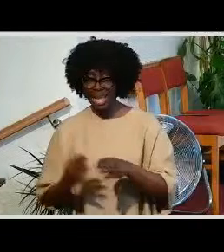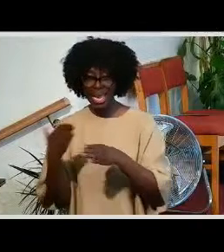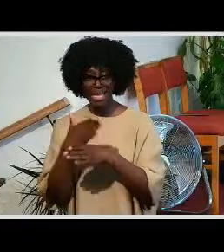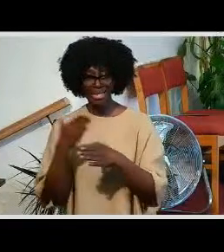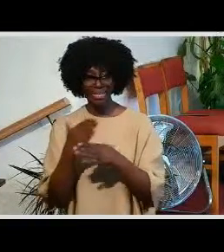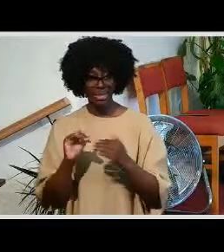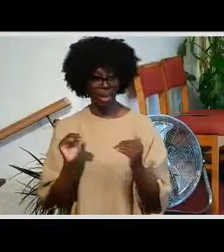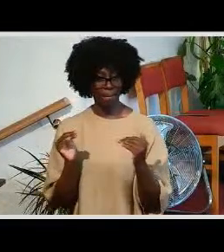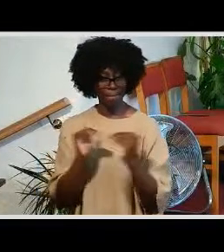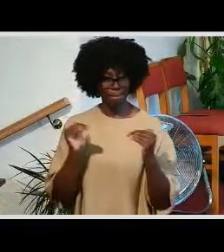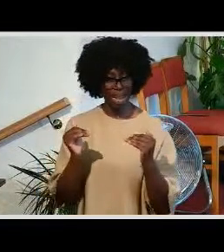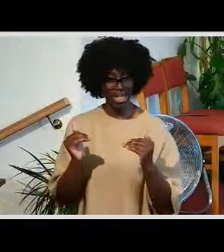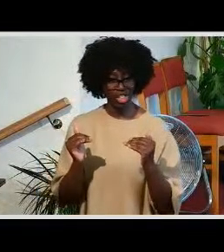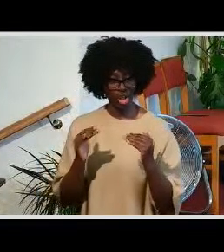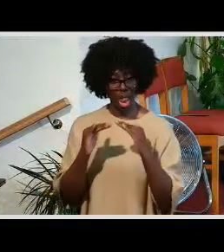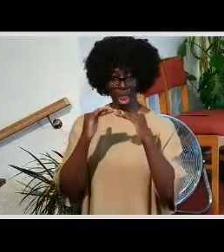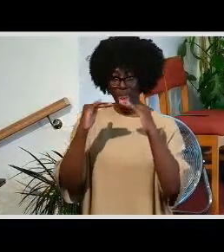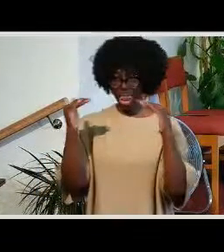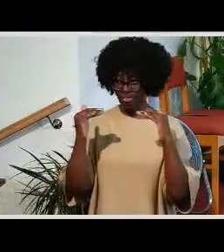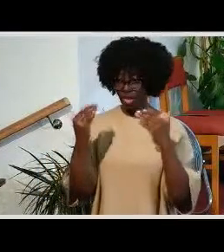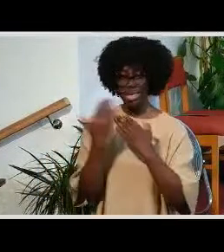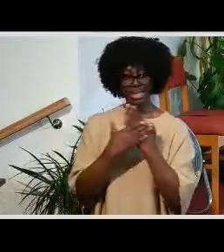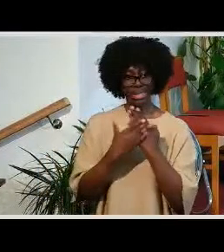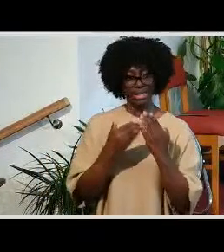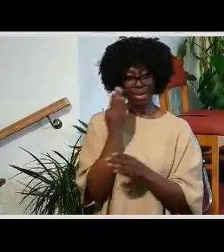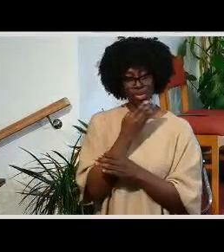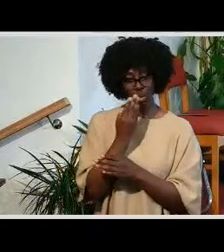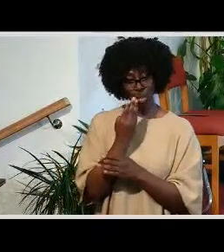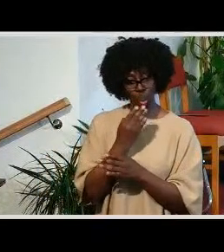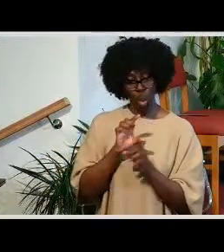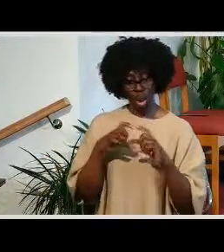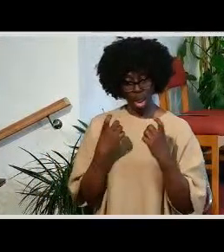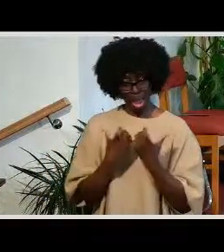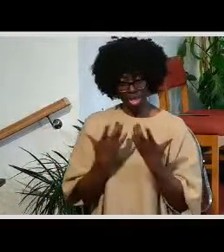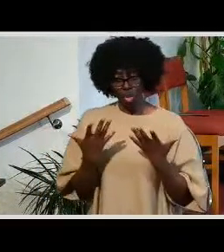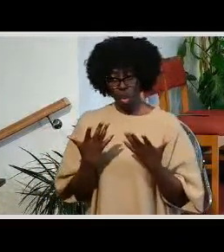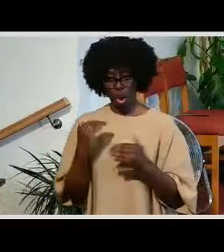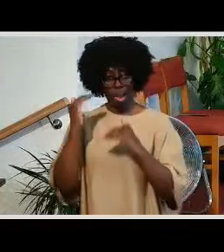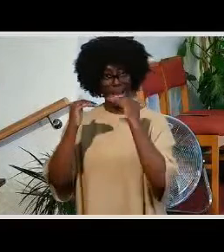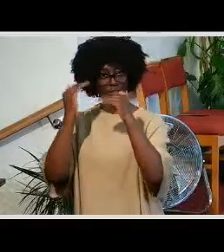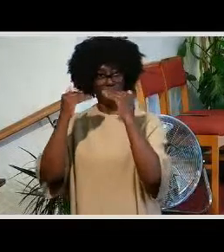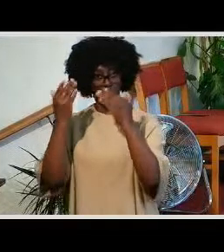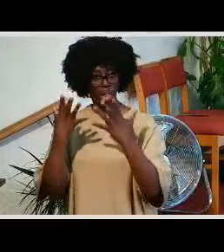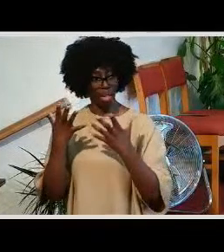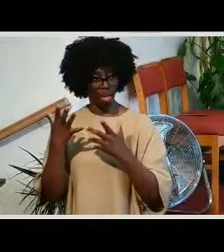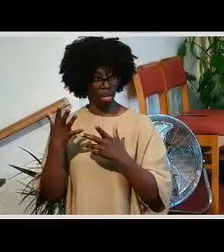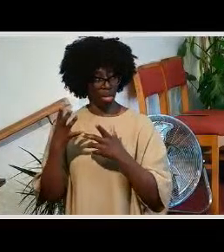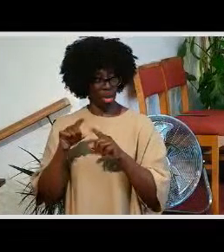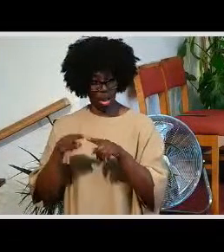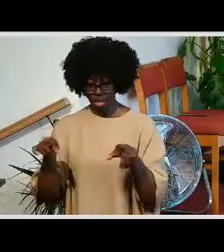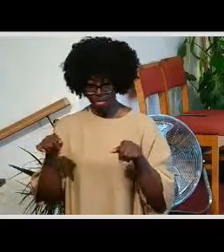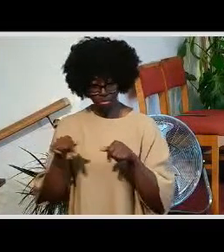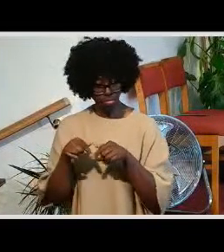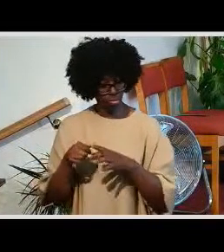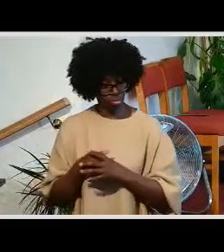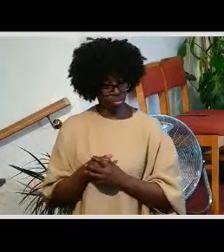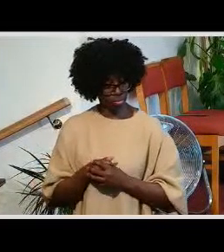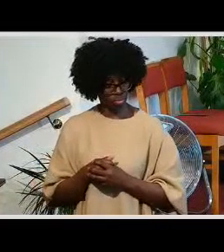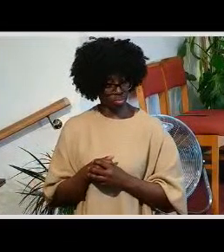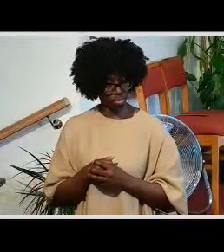level. In the Sabbath school class, in the adult setting, if you have someone, and let me say this, we